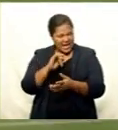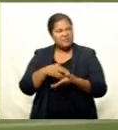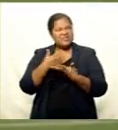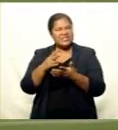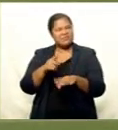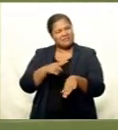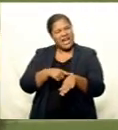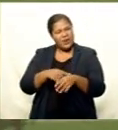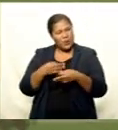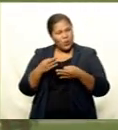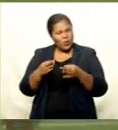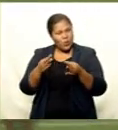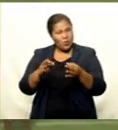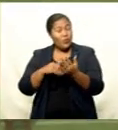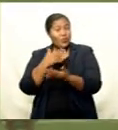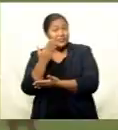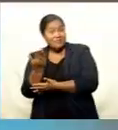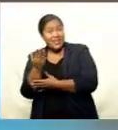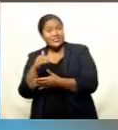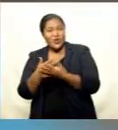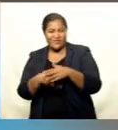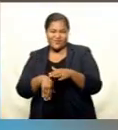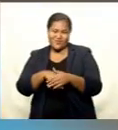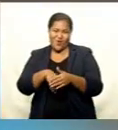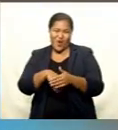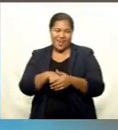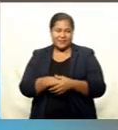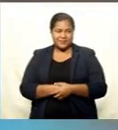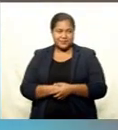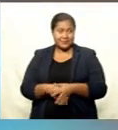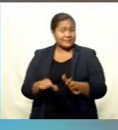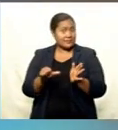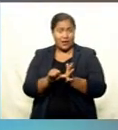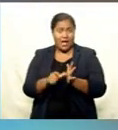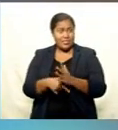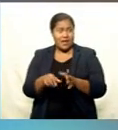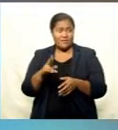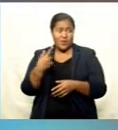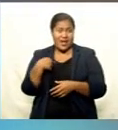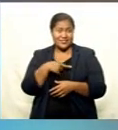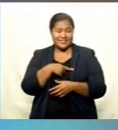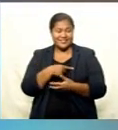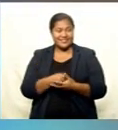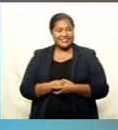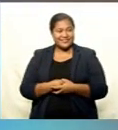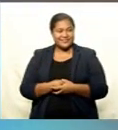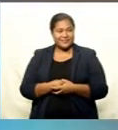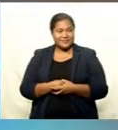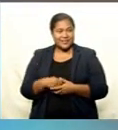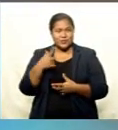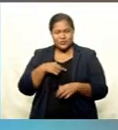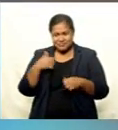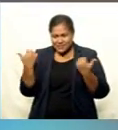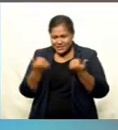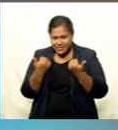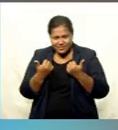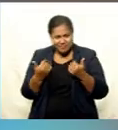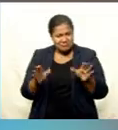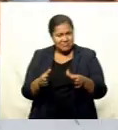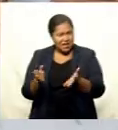the players who solely depend on football. It's really a hard time for us, and like plenty players,